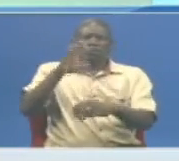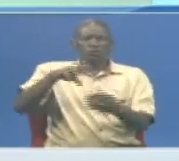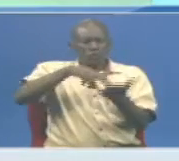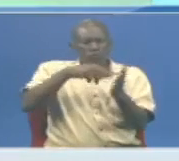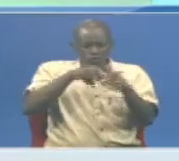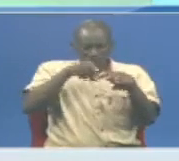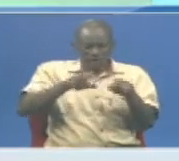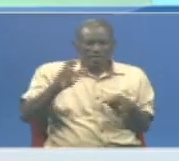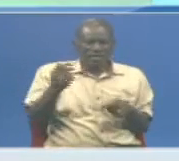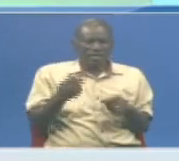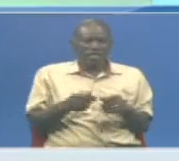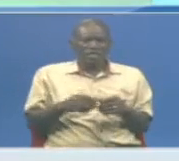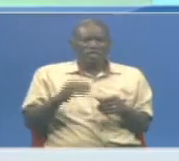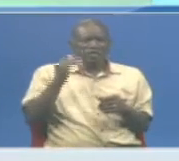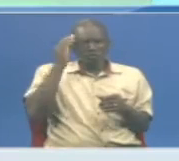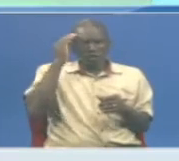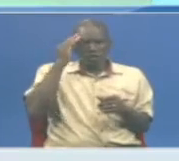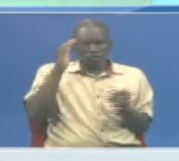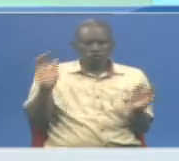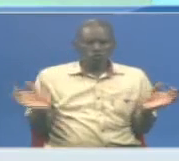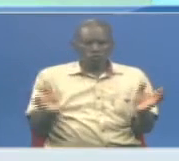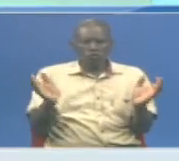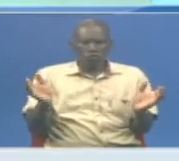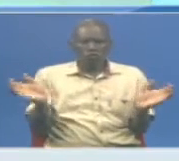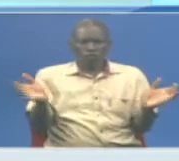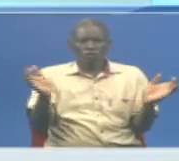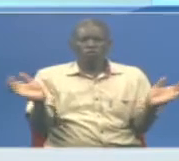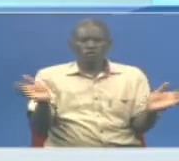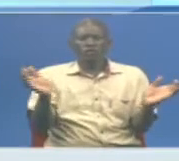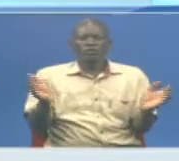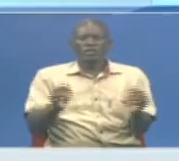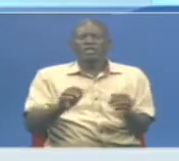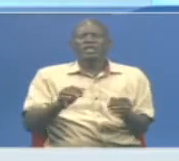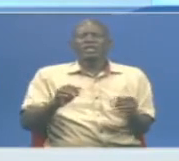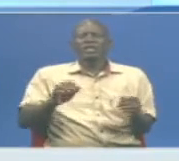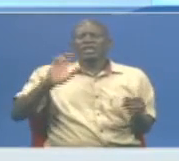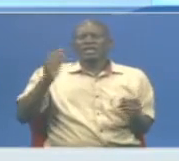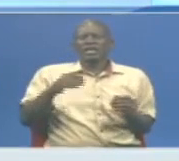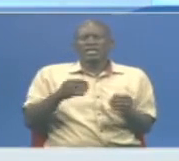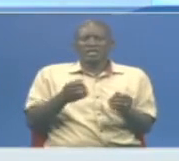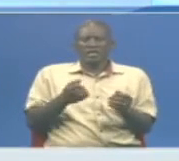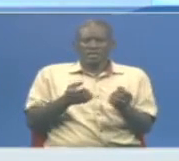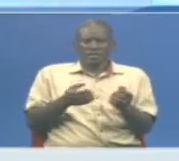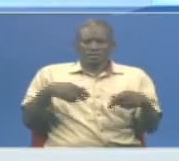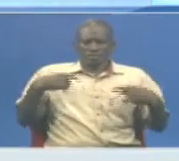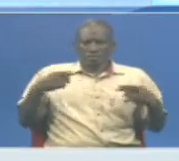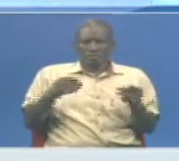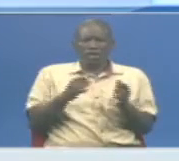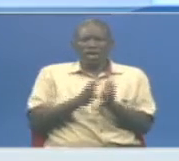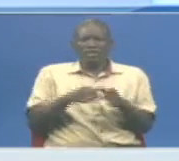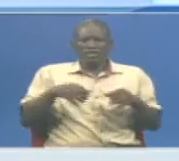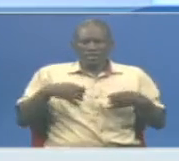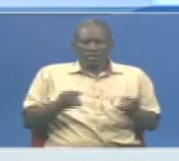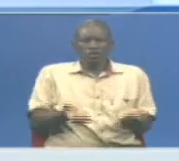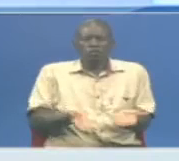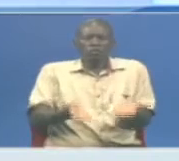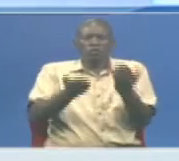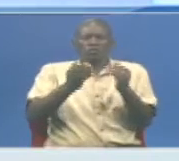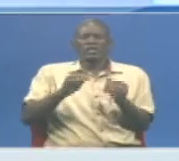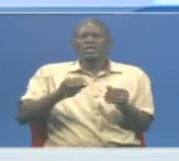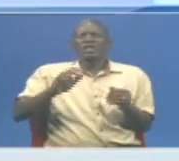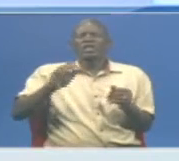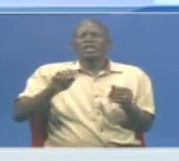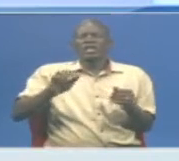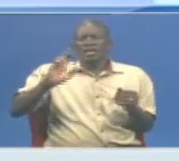country to educate, motivate and encourage local film industries, and as part of the efforts to promote local tourist